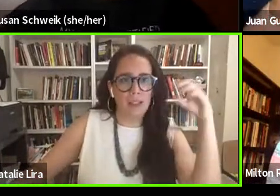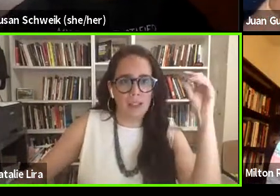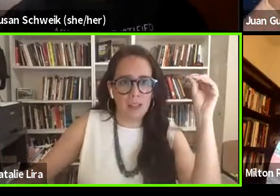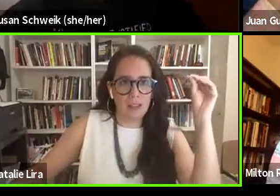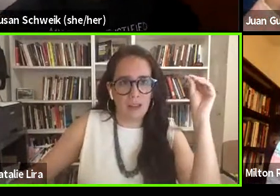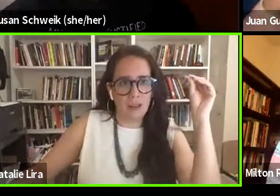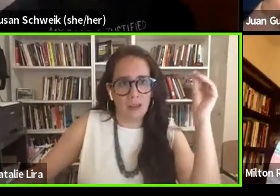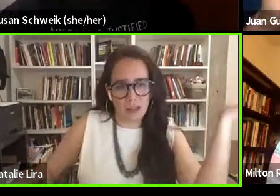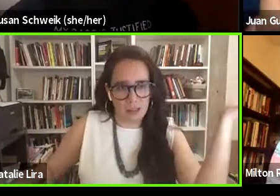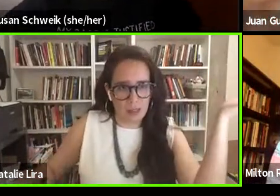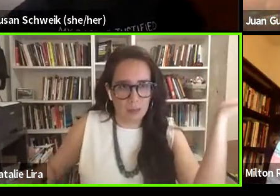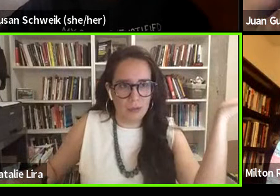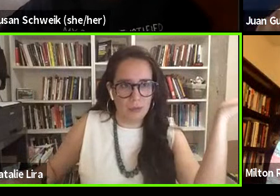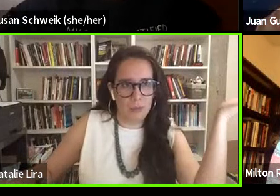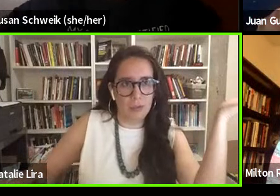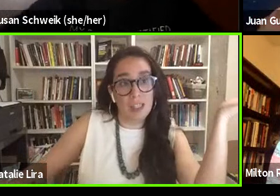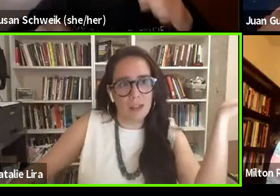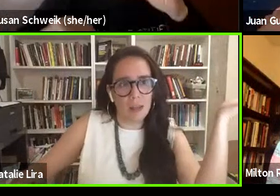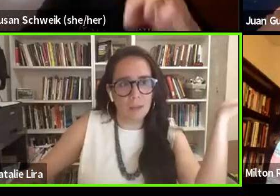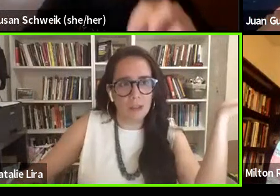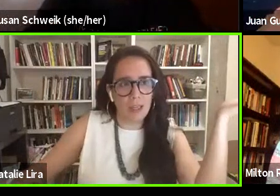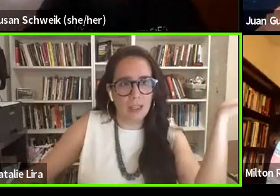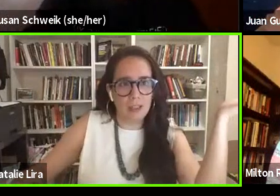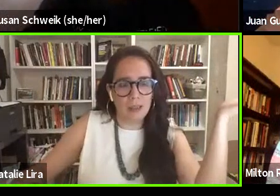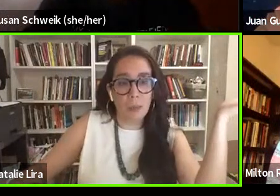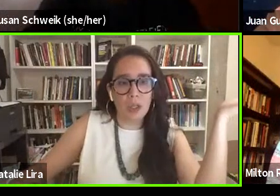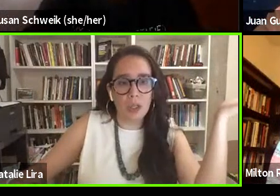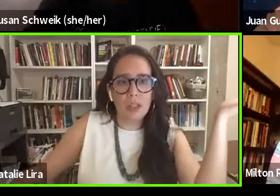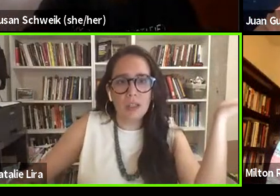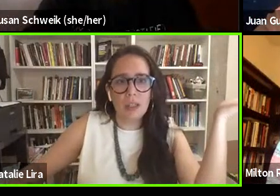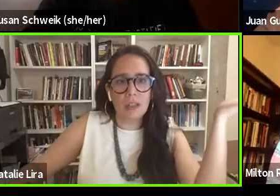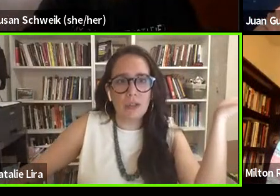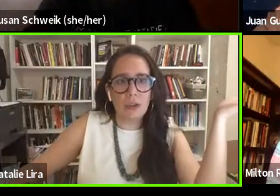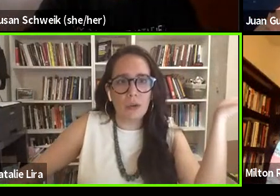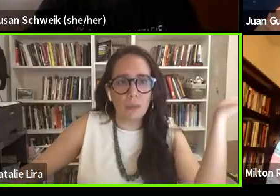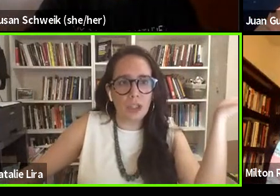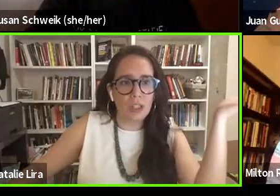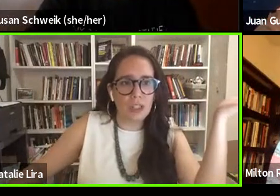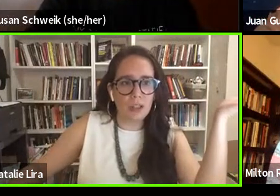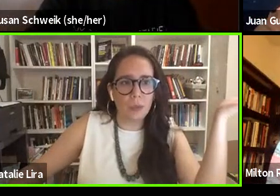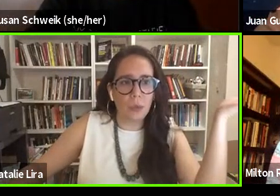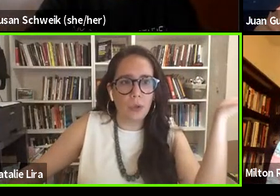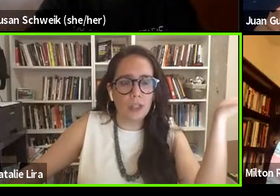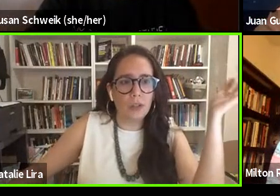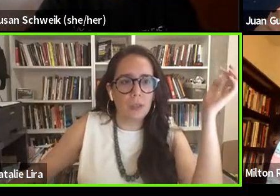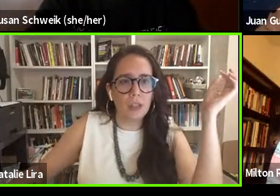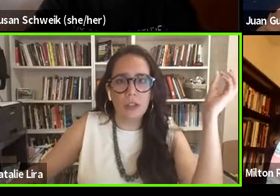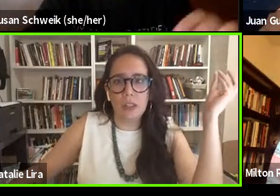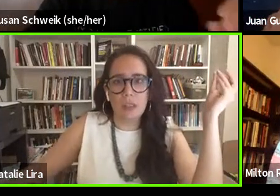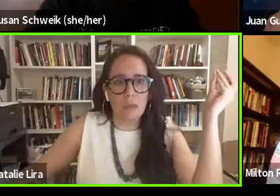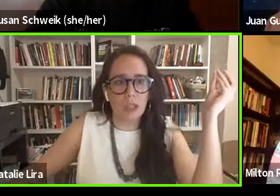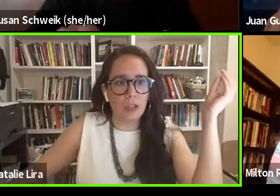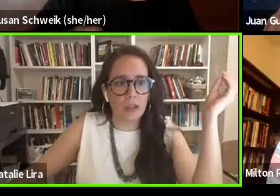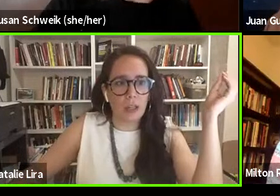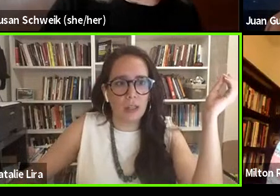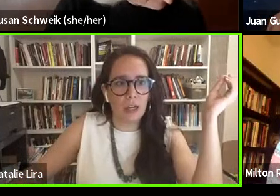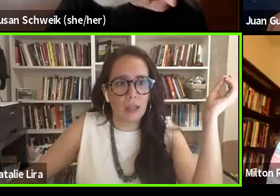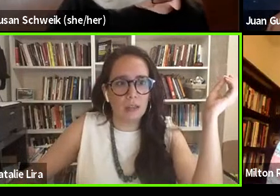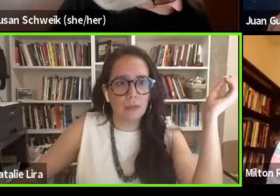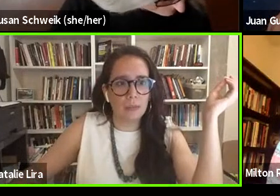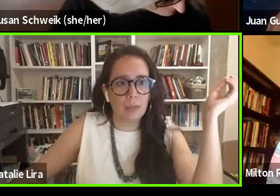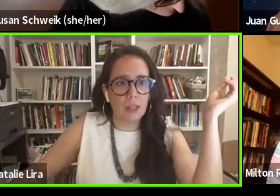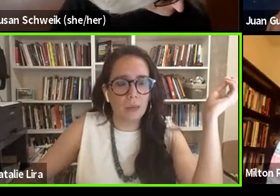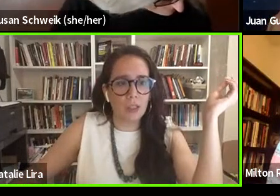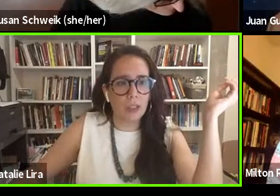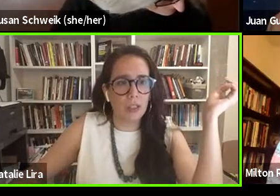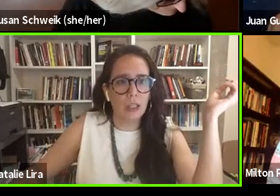panelists uh isn't able marie isn't able to make it in person and so but she sent a recording so let me just make sure that i